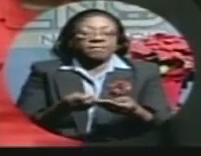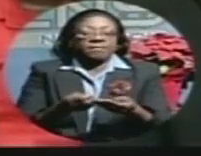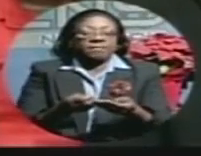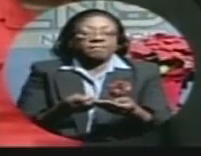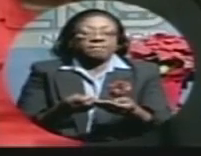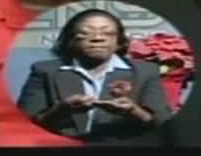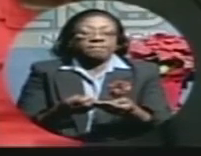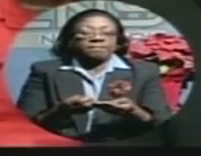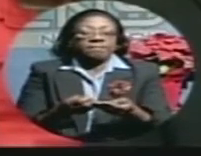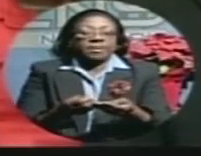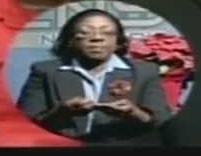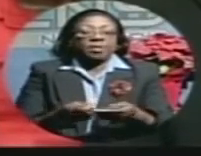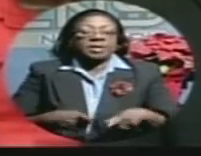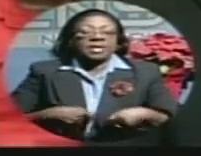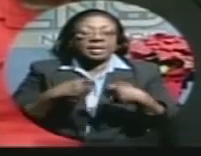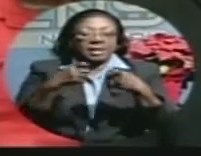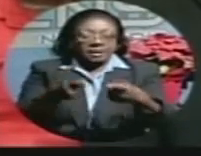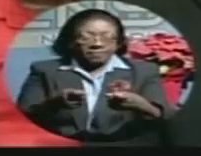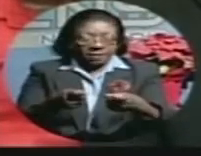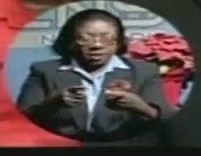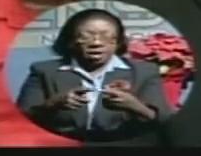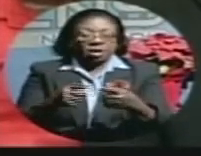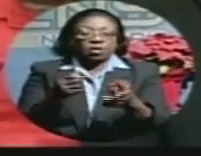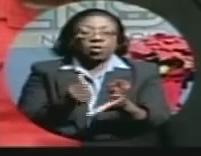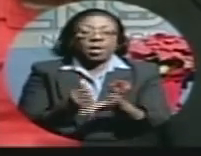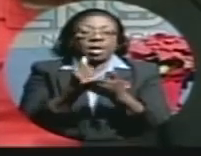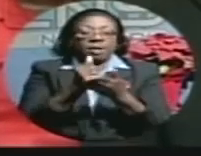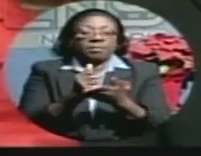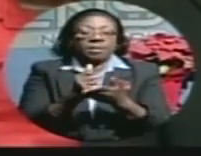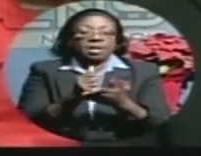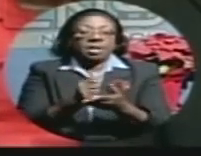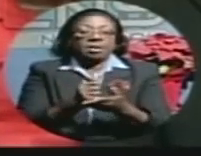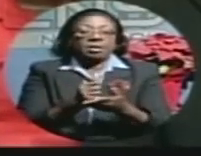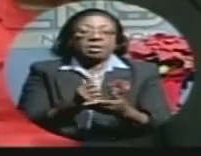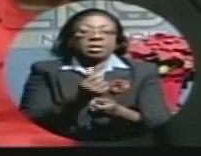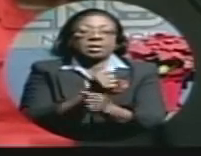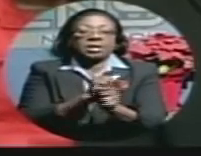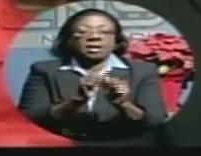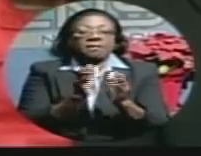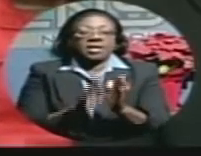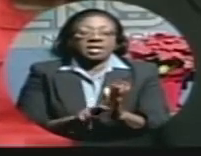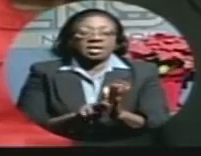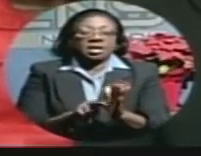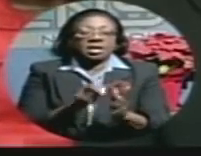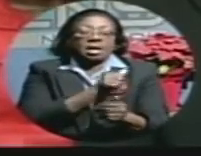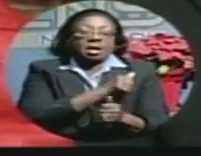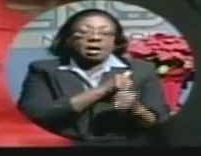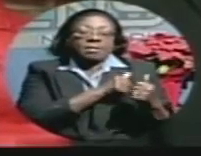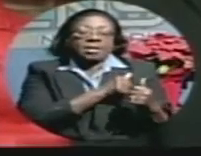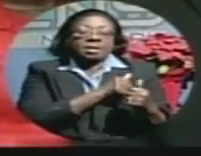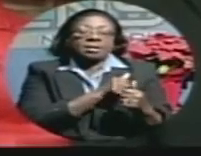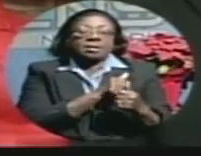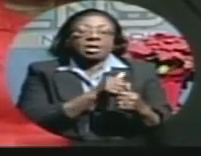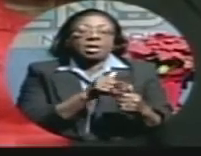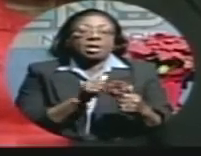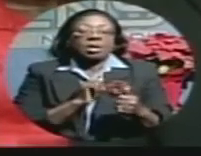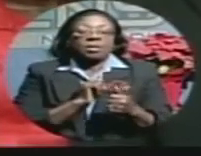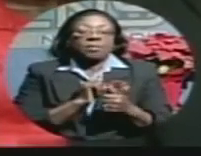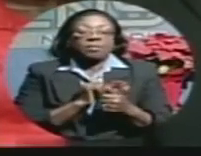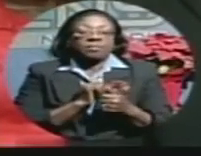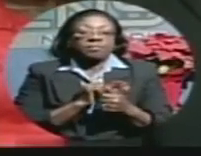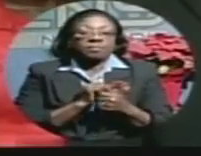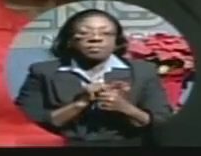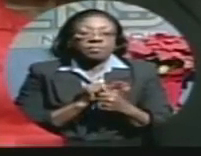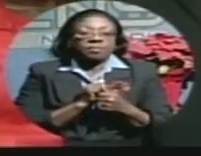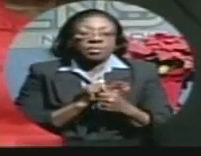they brought gifts that we want to present to you now to help with the work at the Salvation Army. We know the great work you are